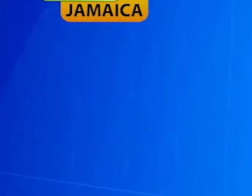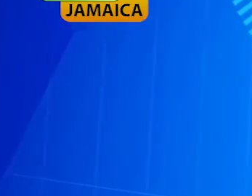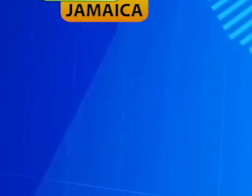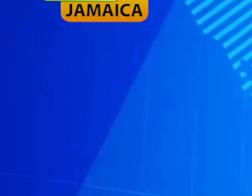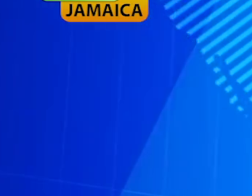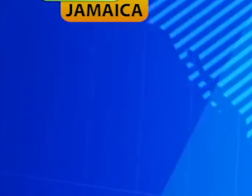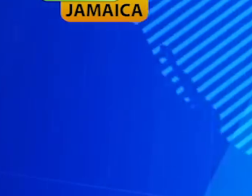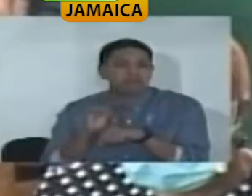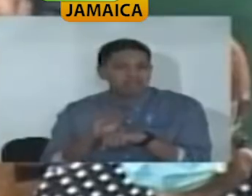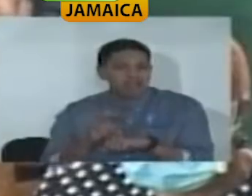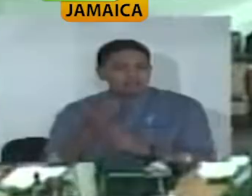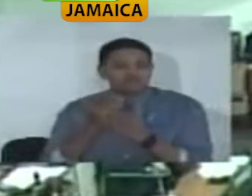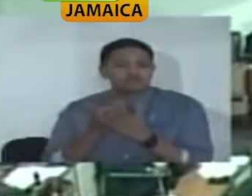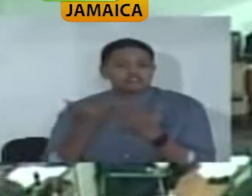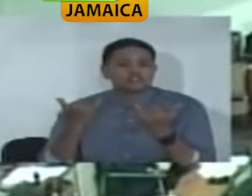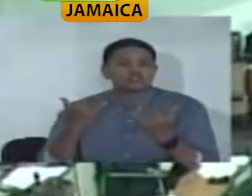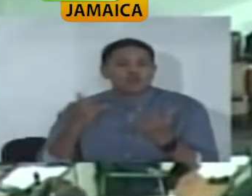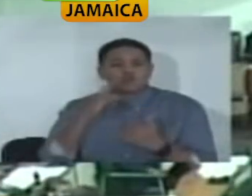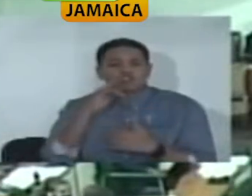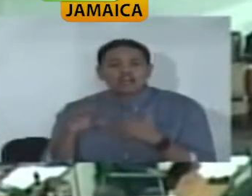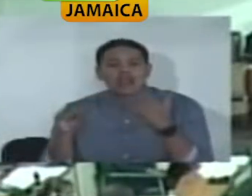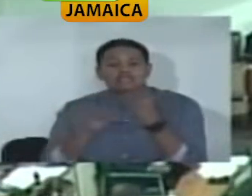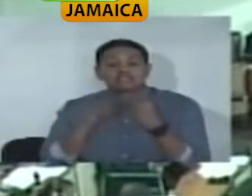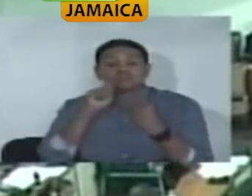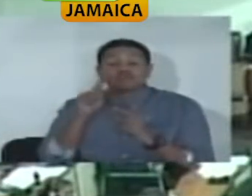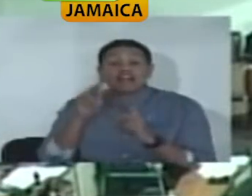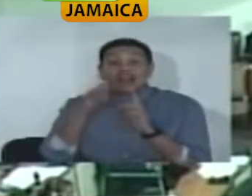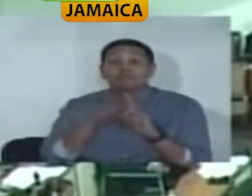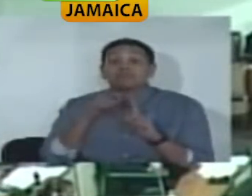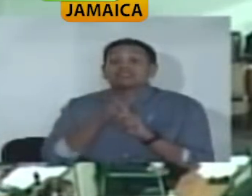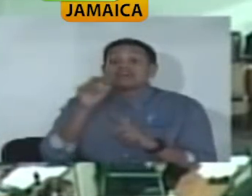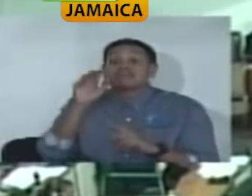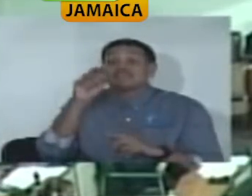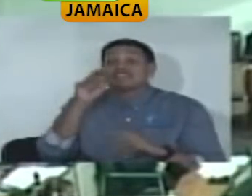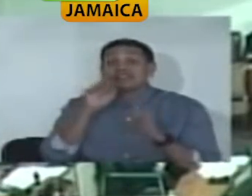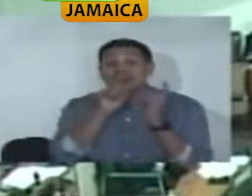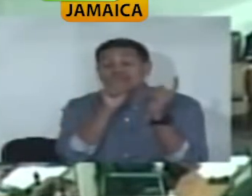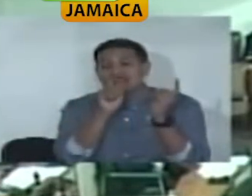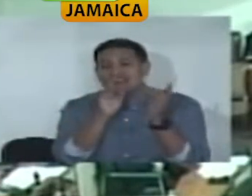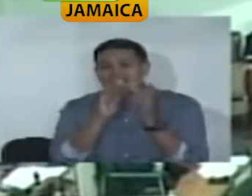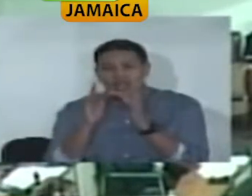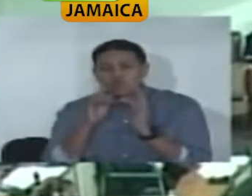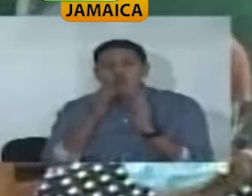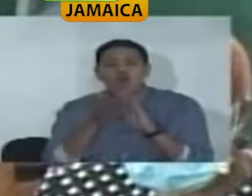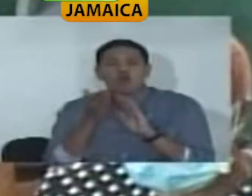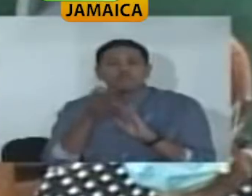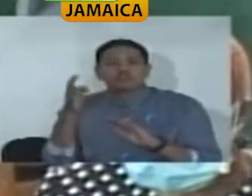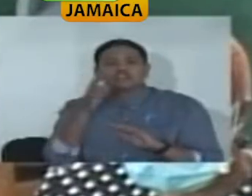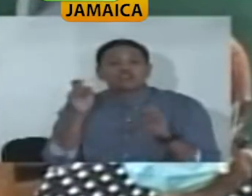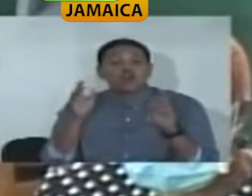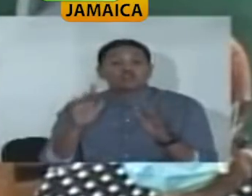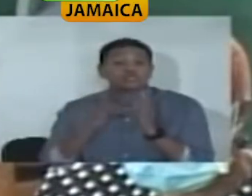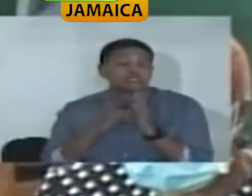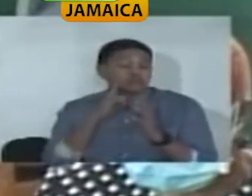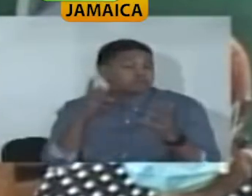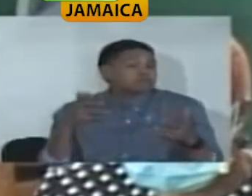of Representatives. Additionally, the implementation of the Network Operations Control Center was completed,